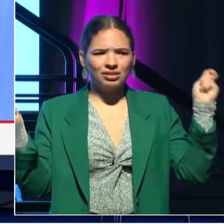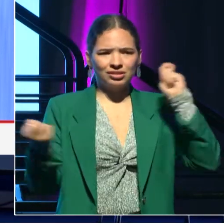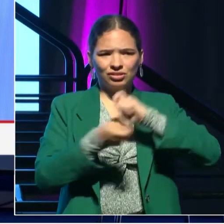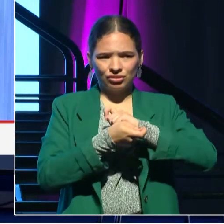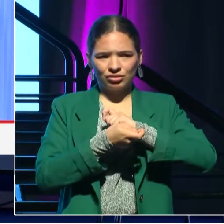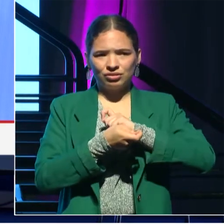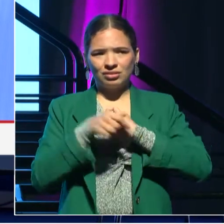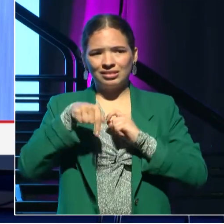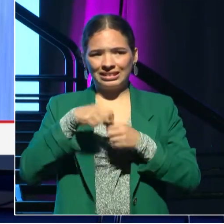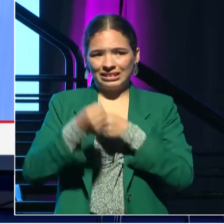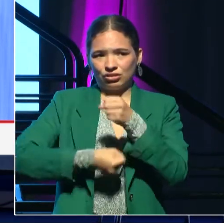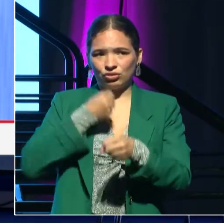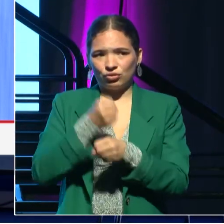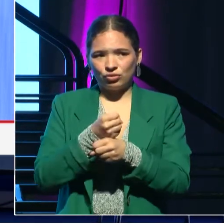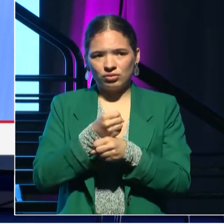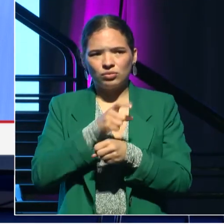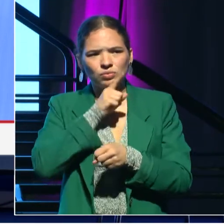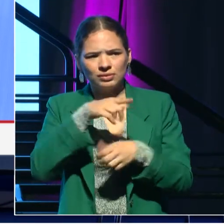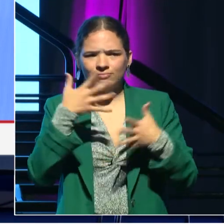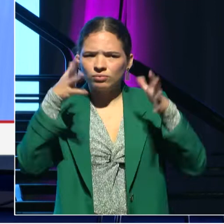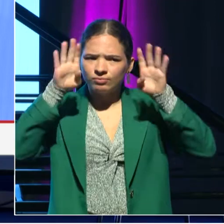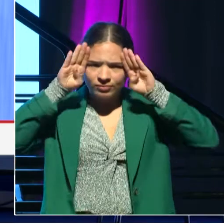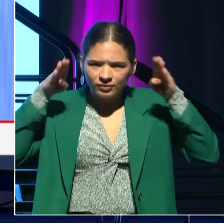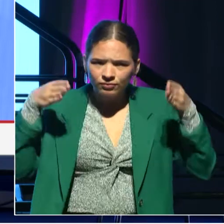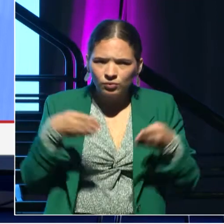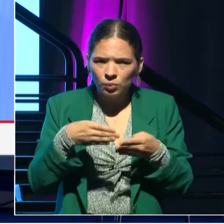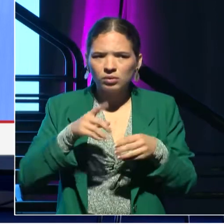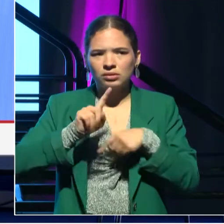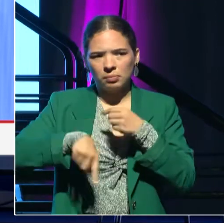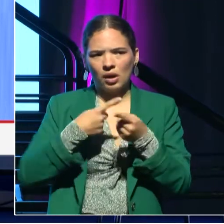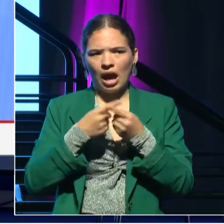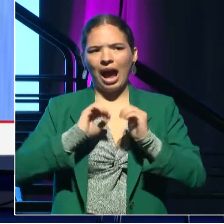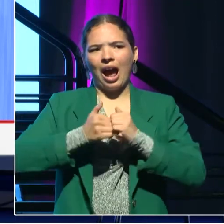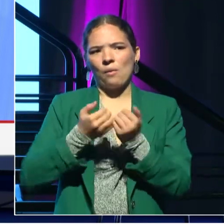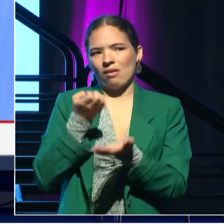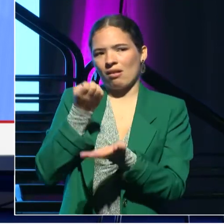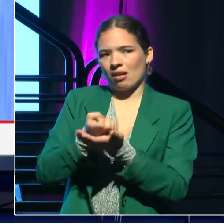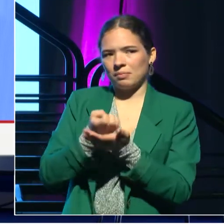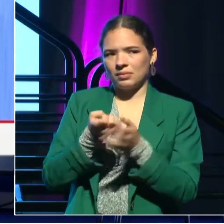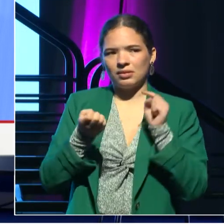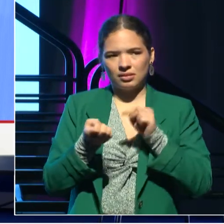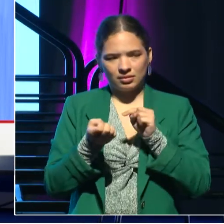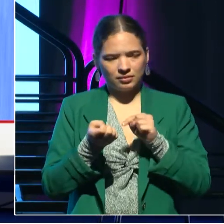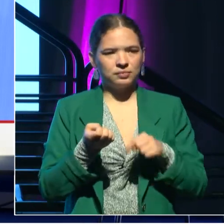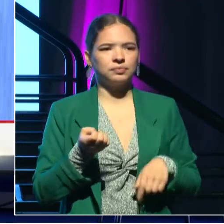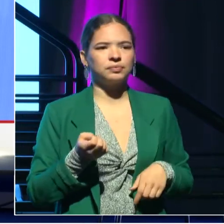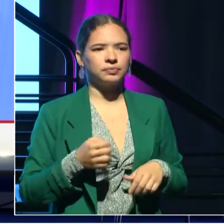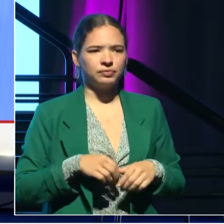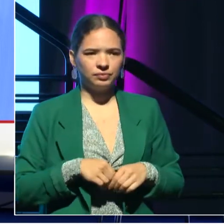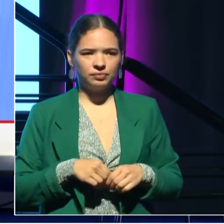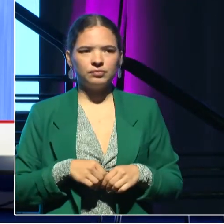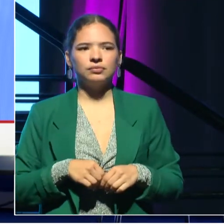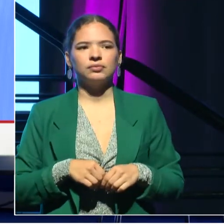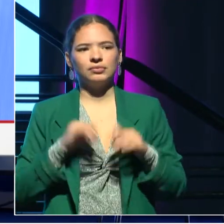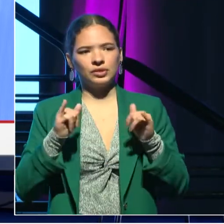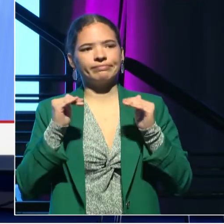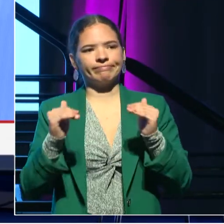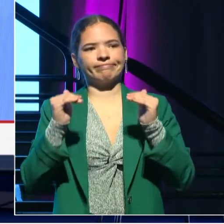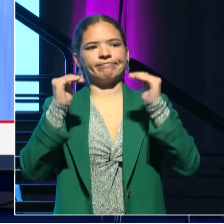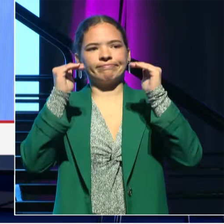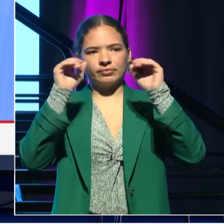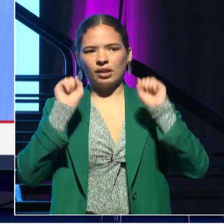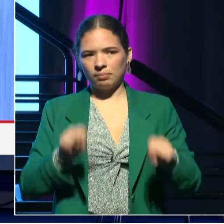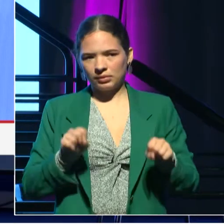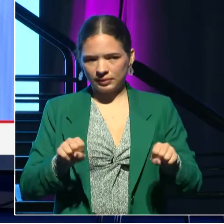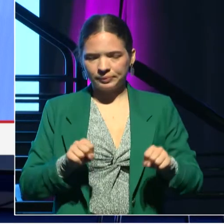a real focus on talking about how the economics and economic mobility affects our ability